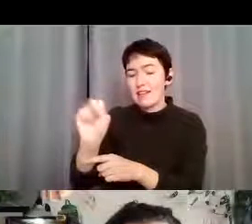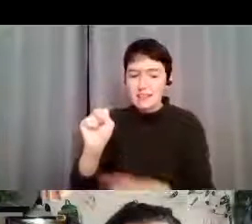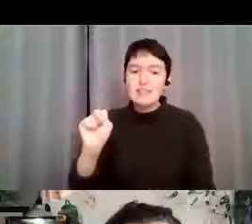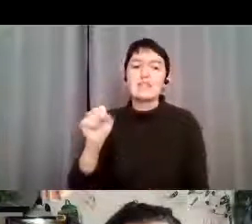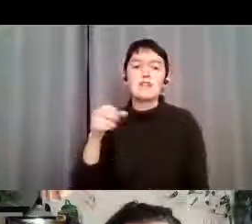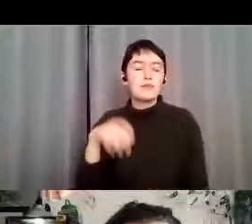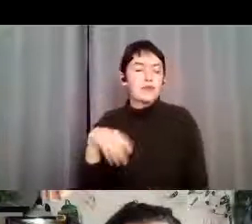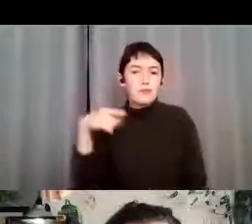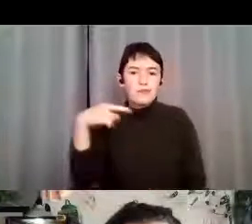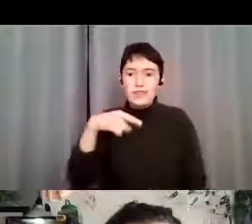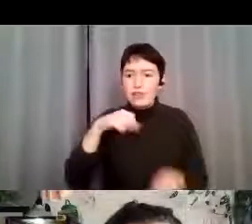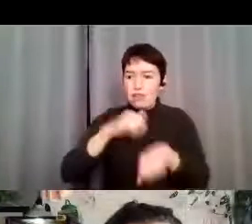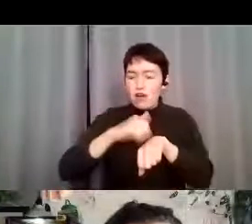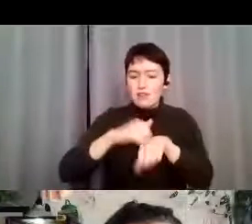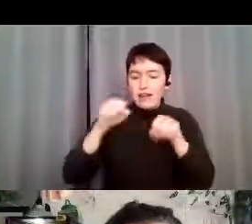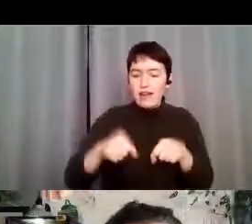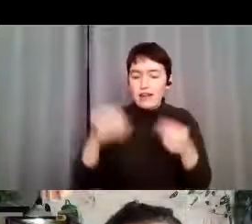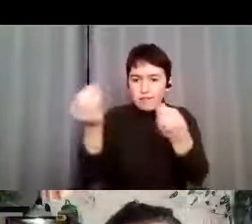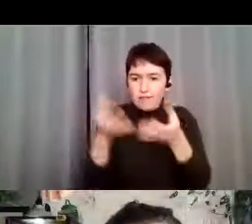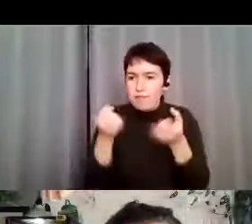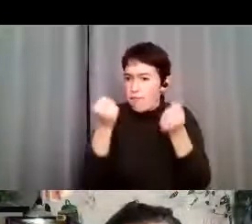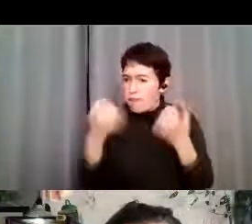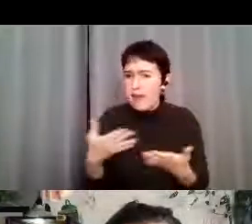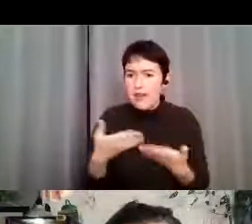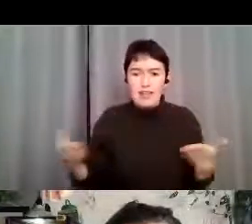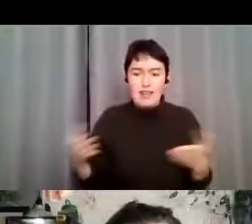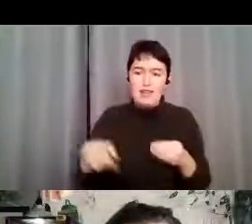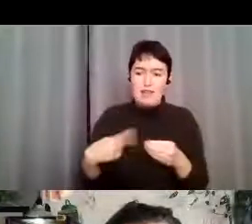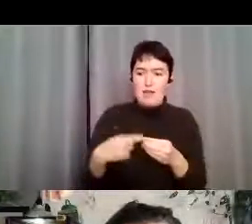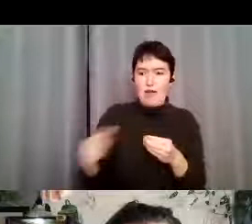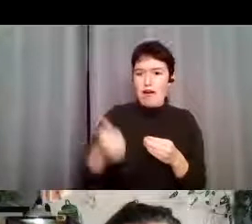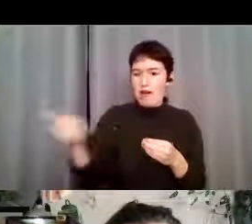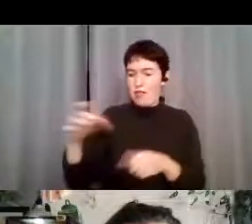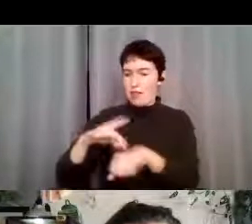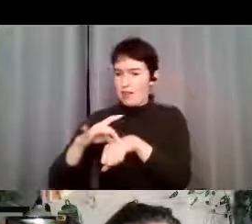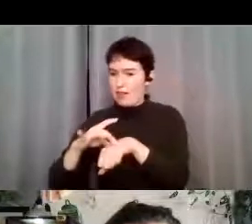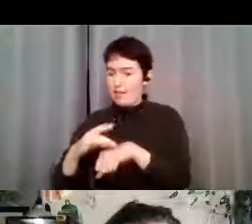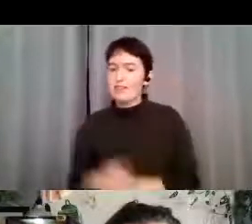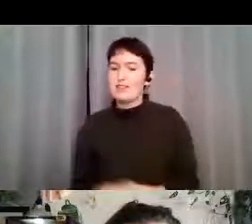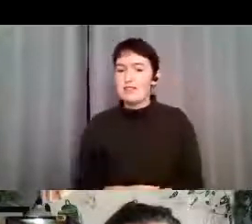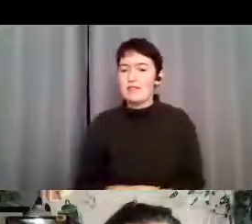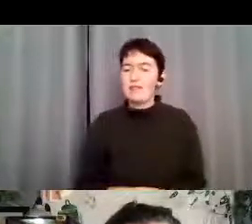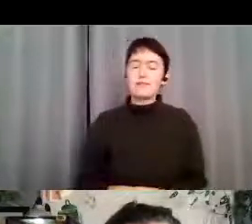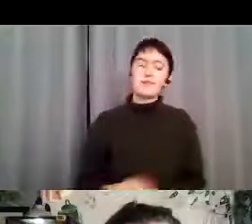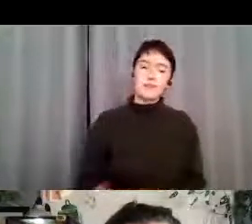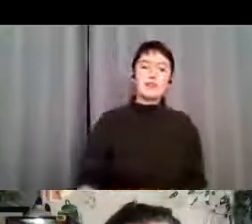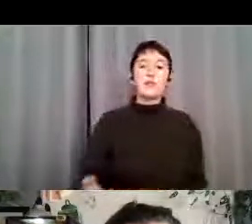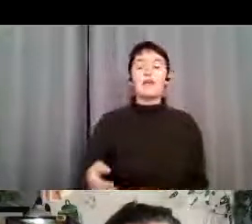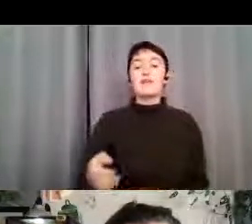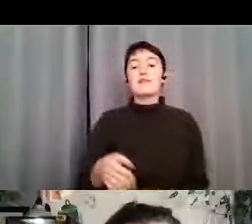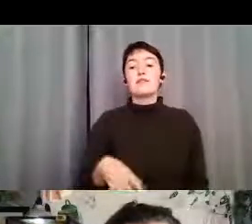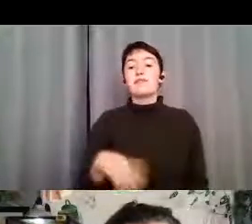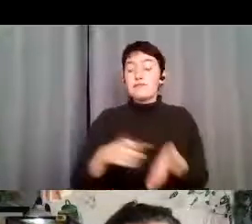out there in the solar system. So sometimes we go to other worlds to see them up close, but other times there are little chunks of rock